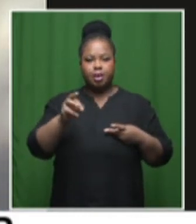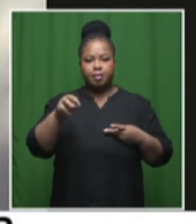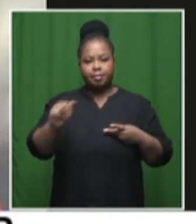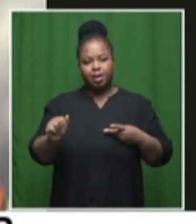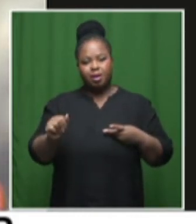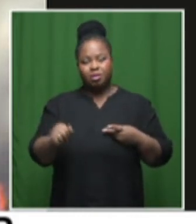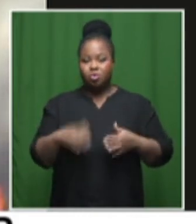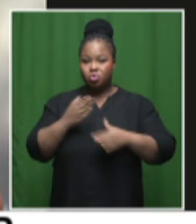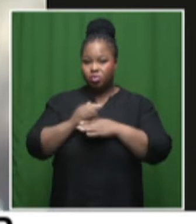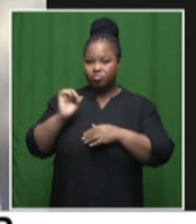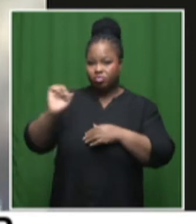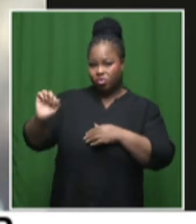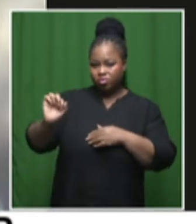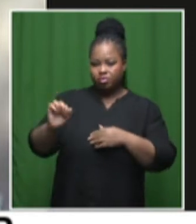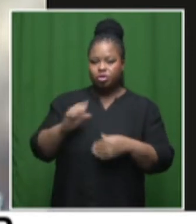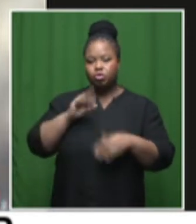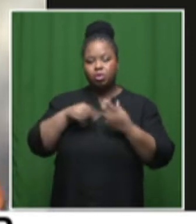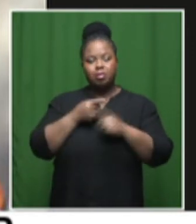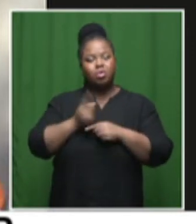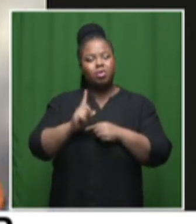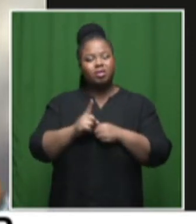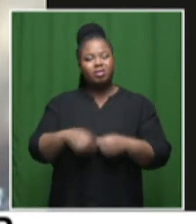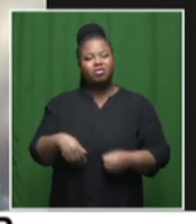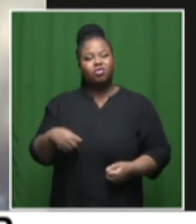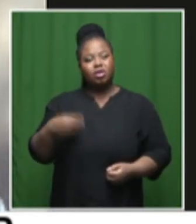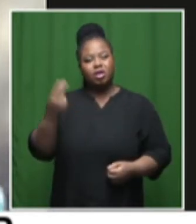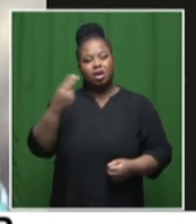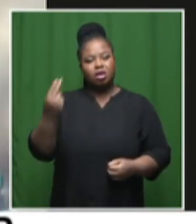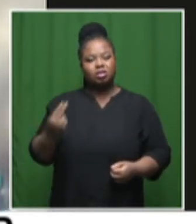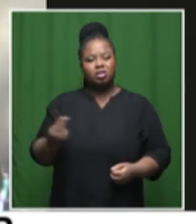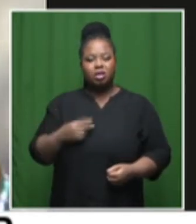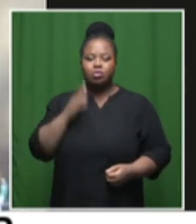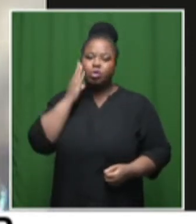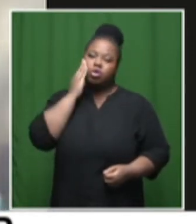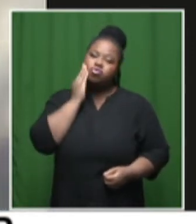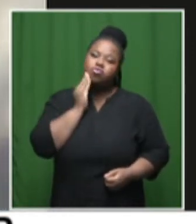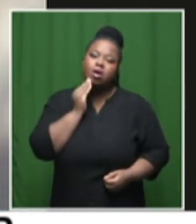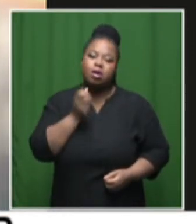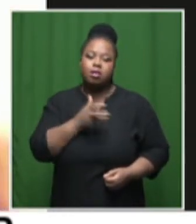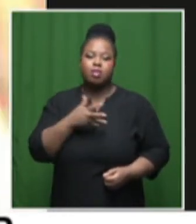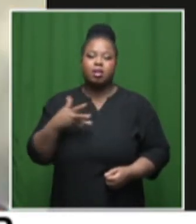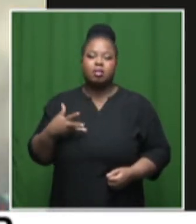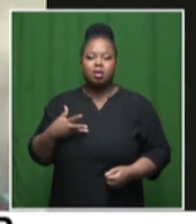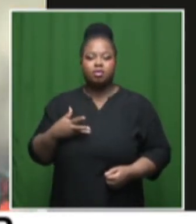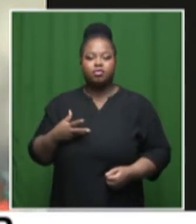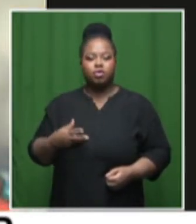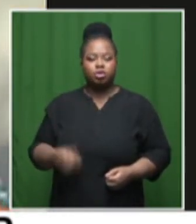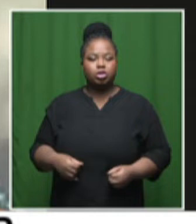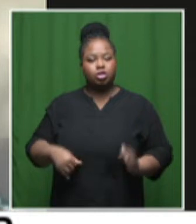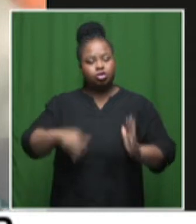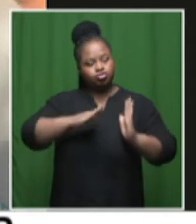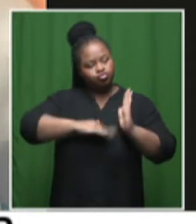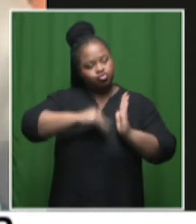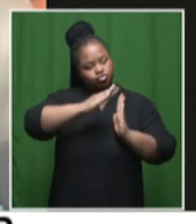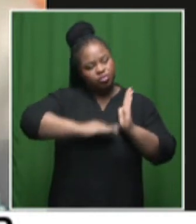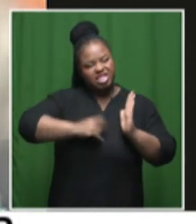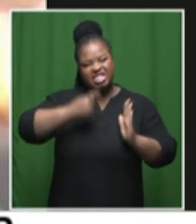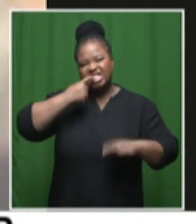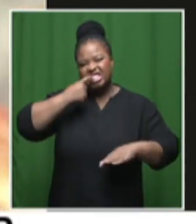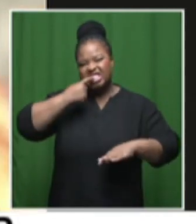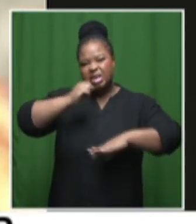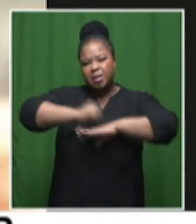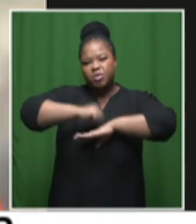work, which speaks to the kind of art that would be done by our grandmothers, the style of rock painting and